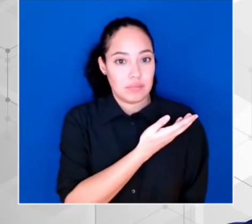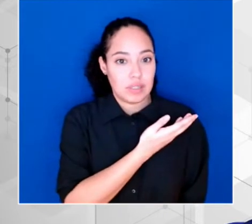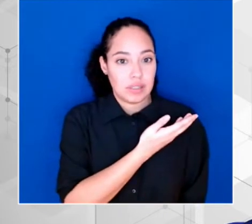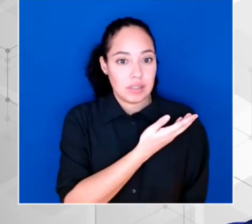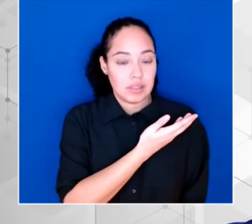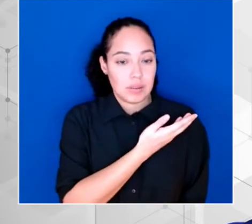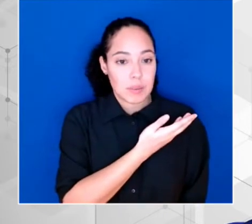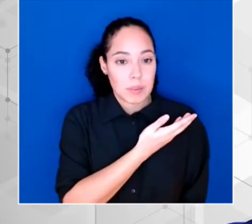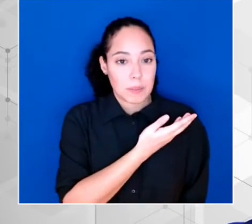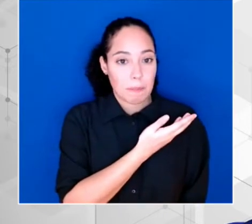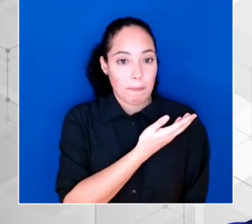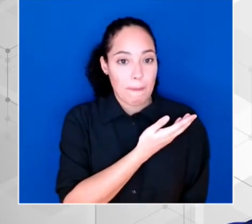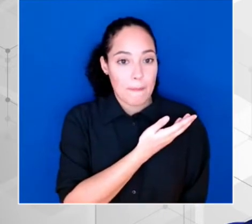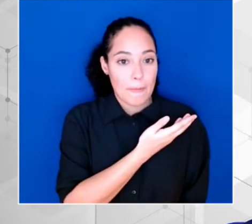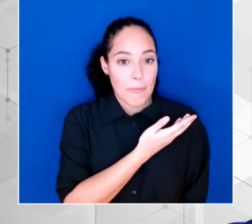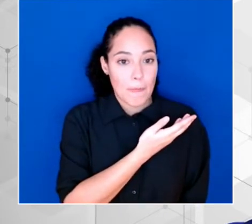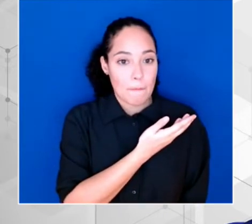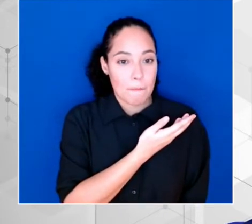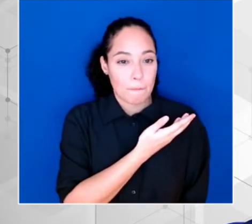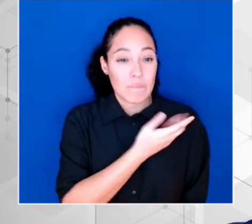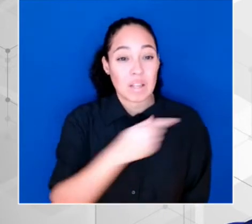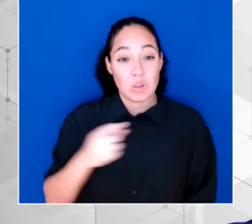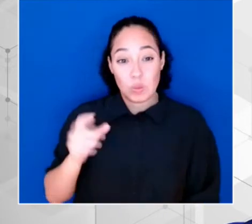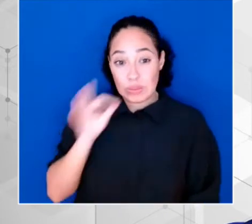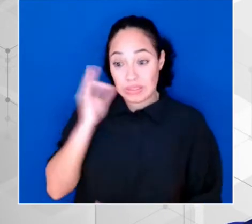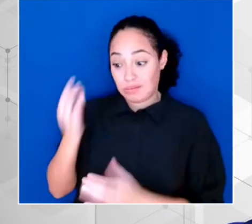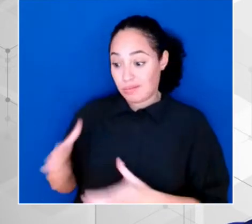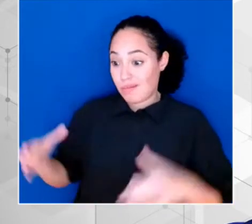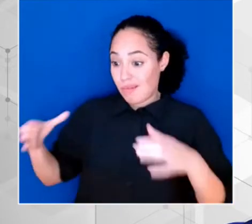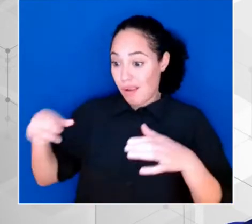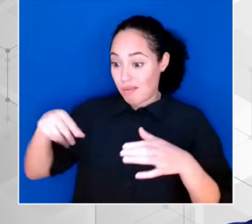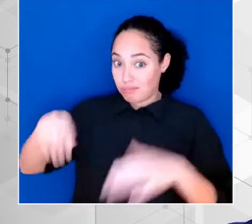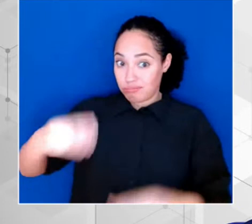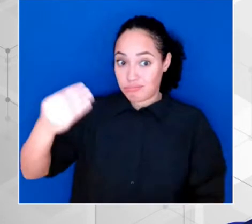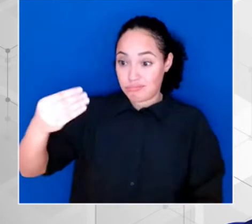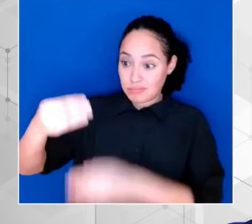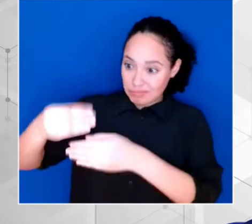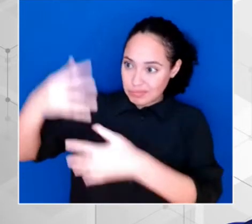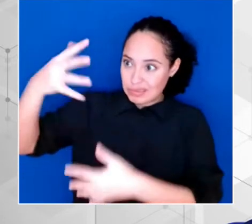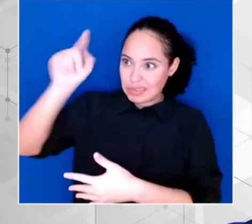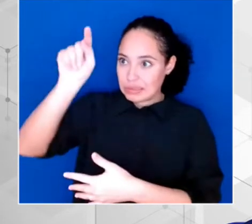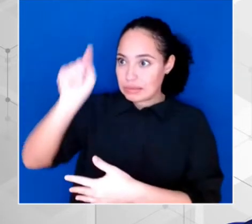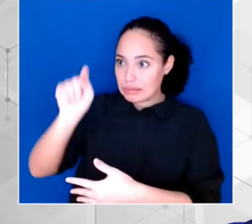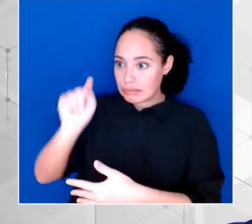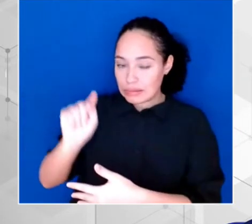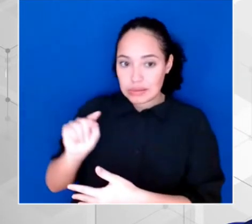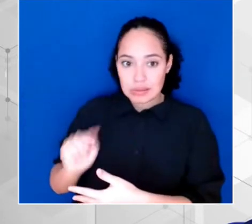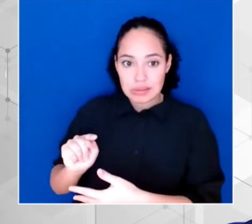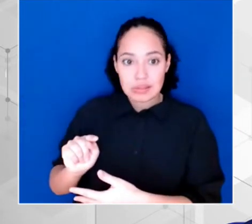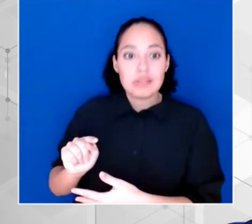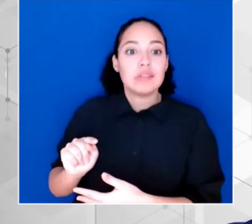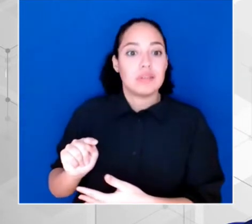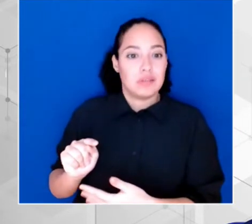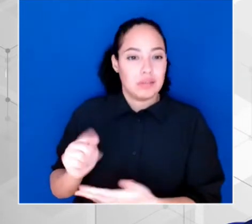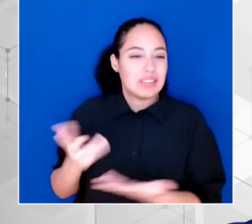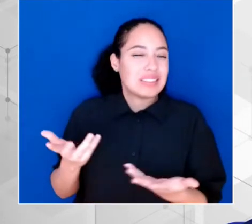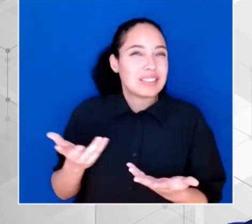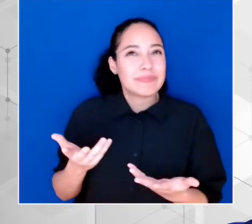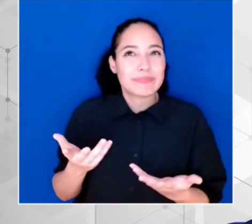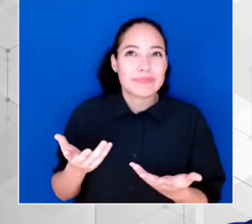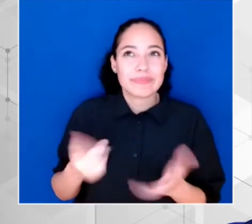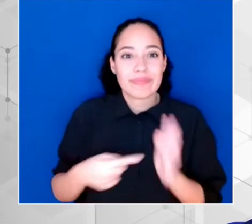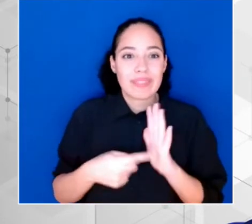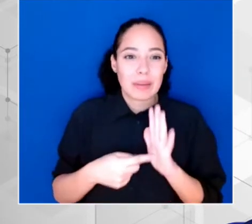workflow with a list of tasks that you can perform. It's basically having some kind of